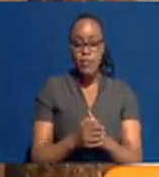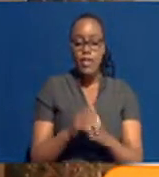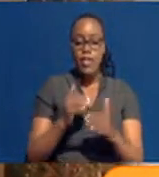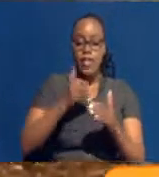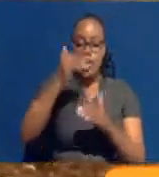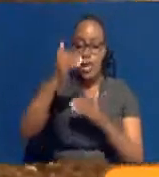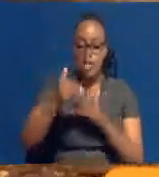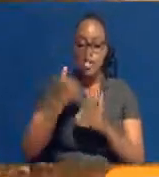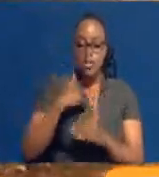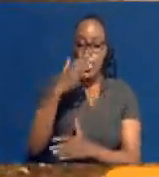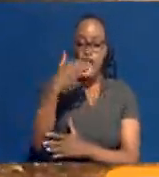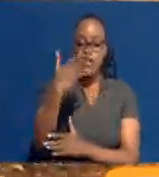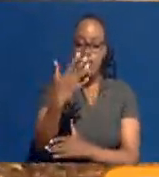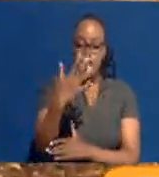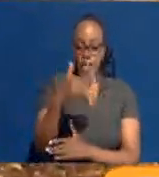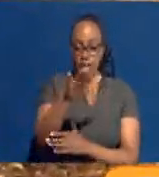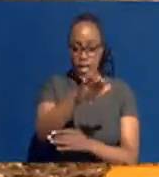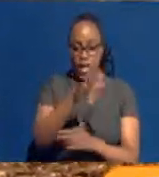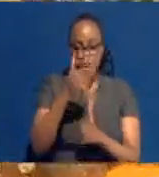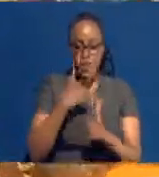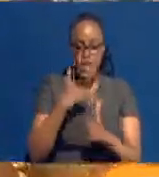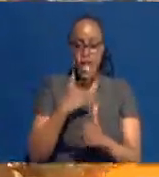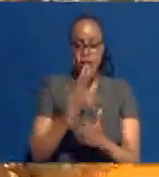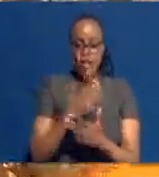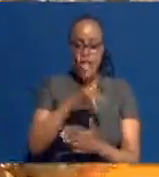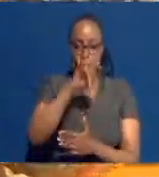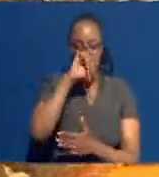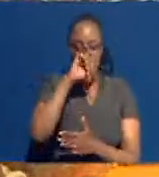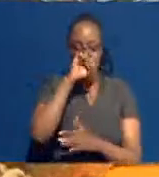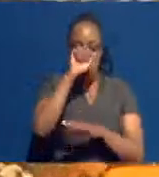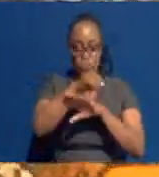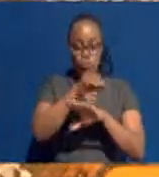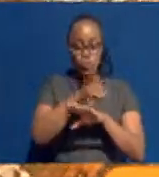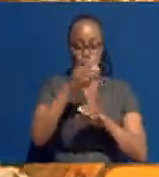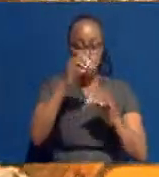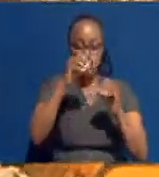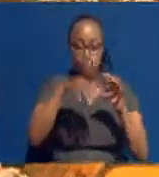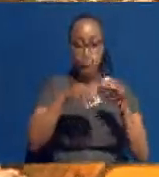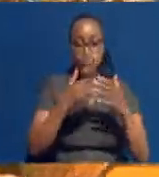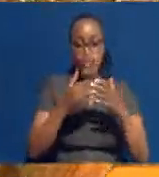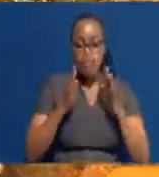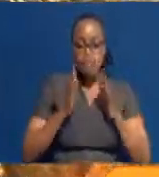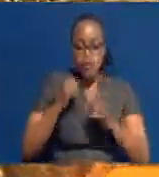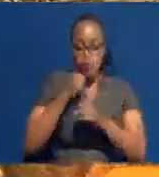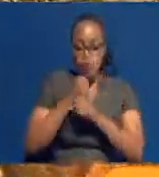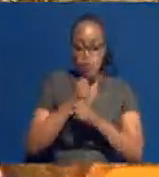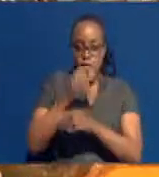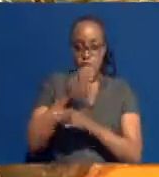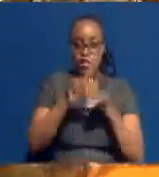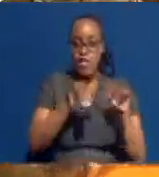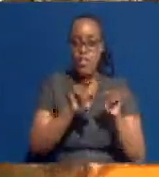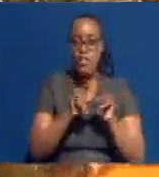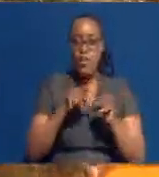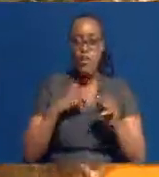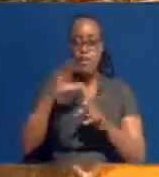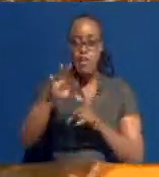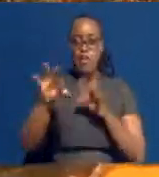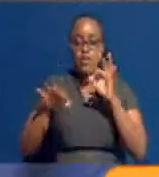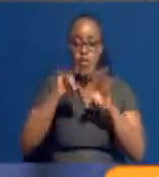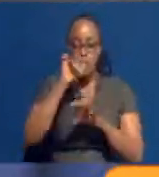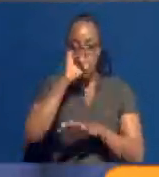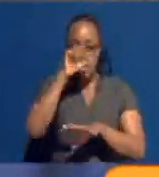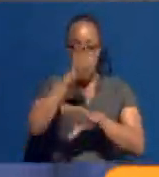Next to this green paradise is this chicken shed. We meet Anthony's farmhand busy at work collecting chicken